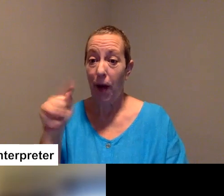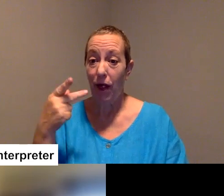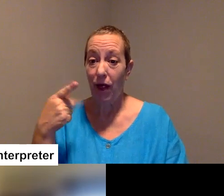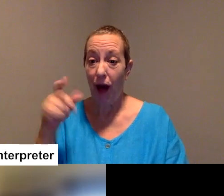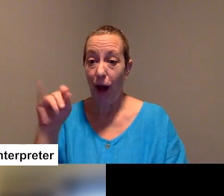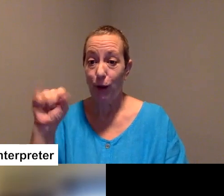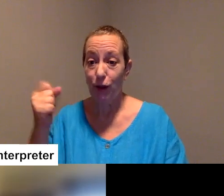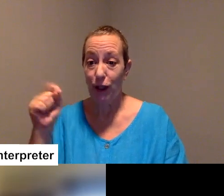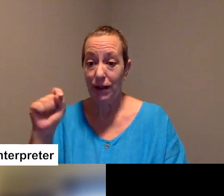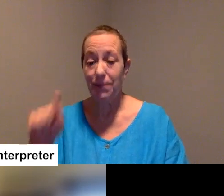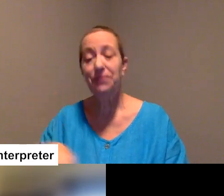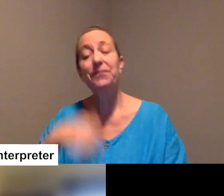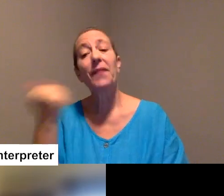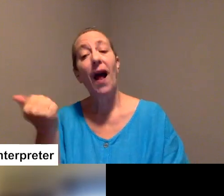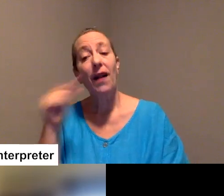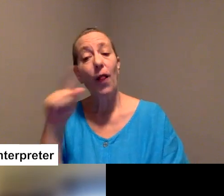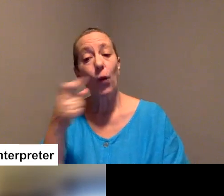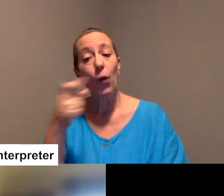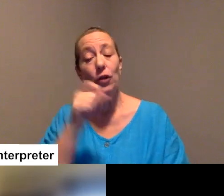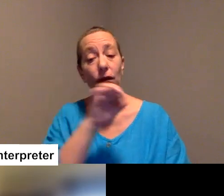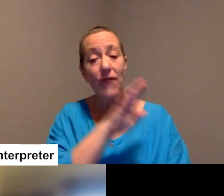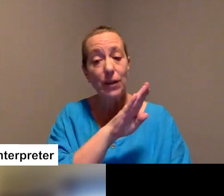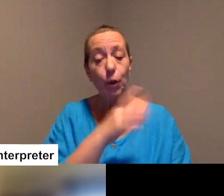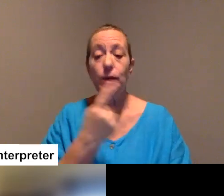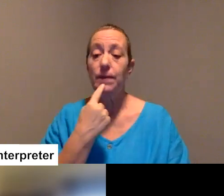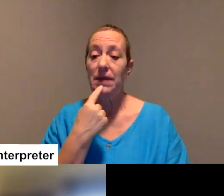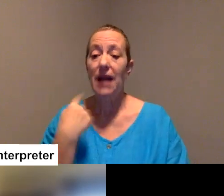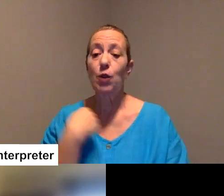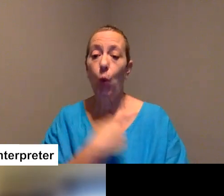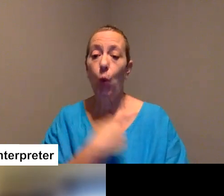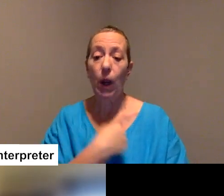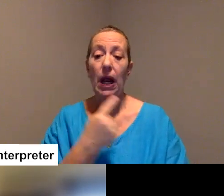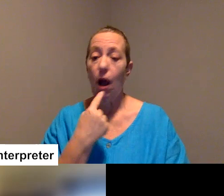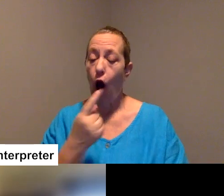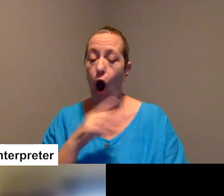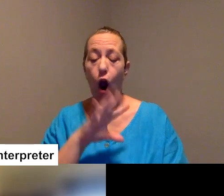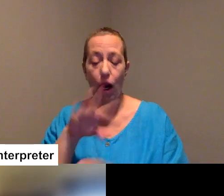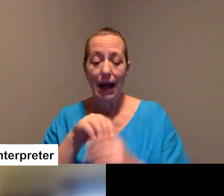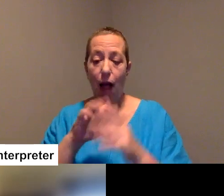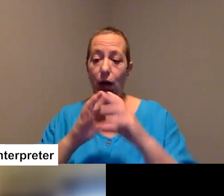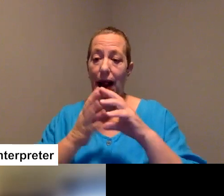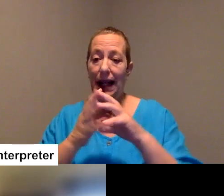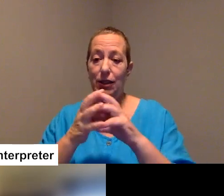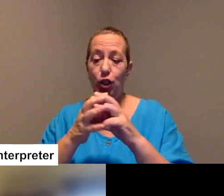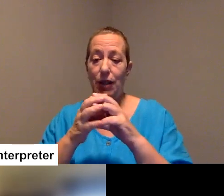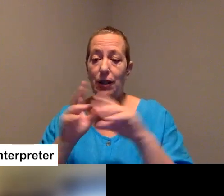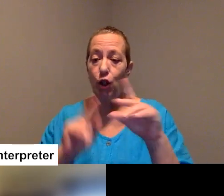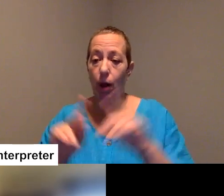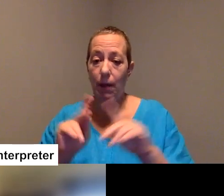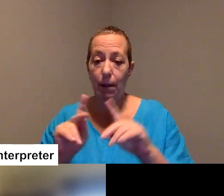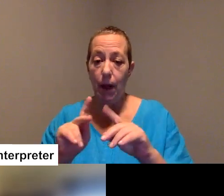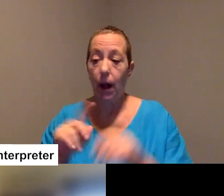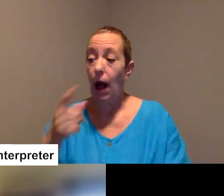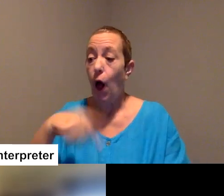is from Facebook, says, we are an inherently intersectional people. And I'm wondering how those of us in the